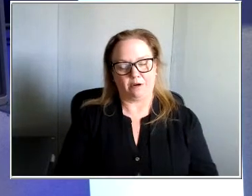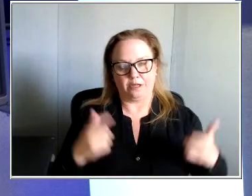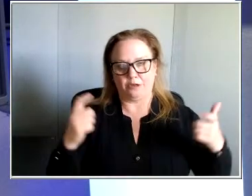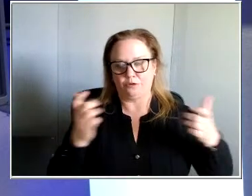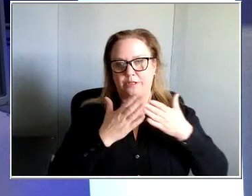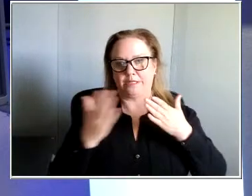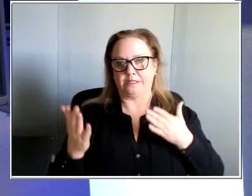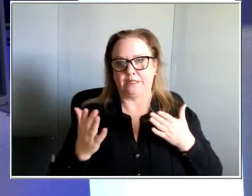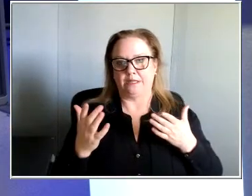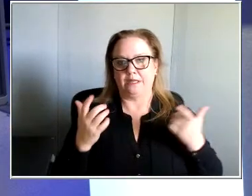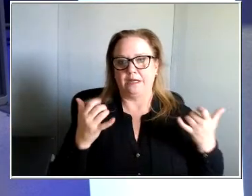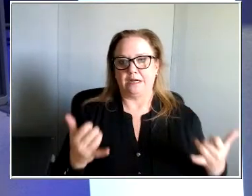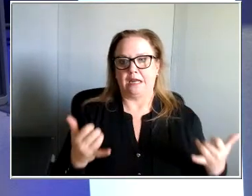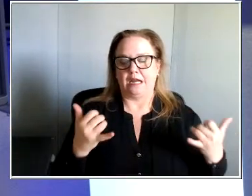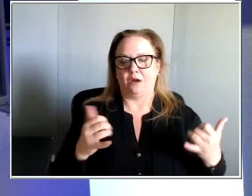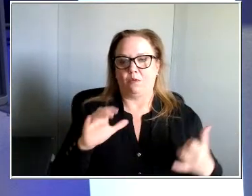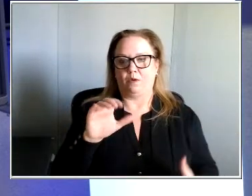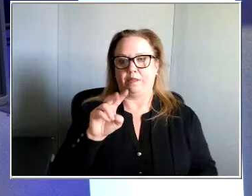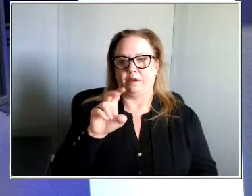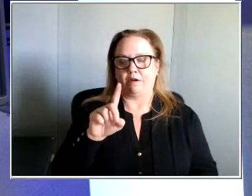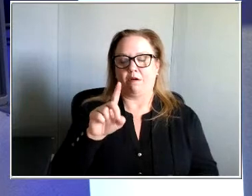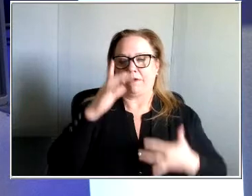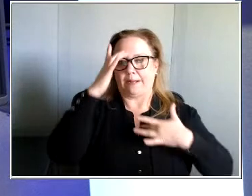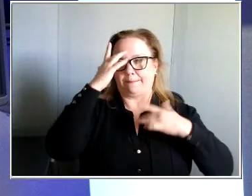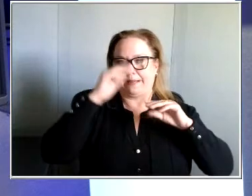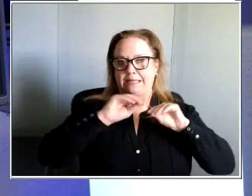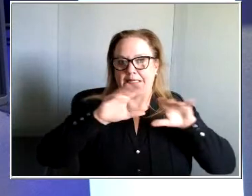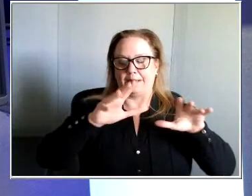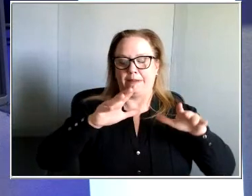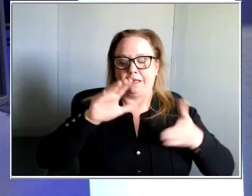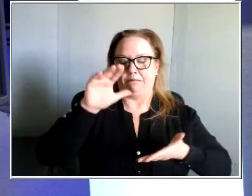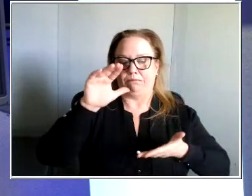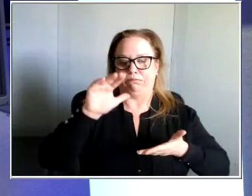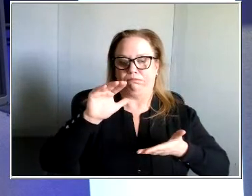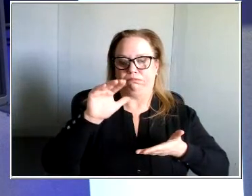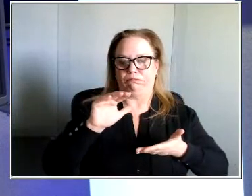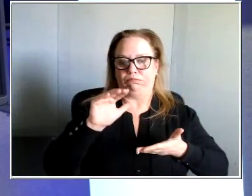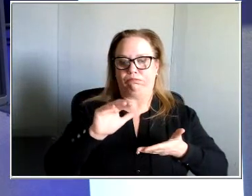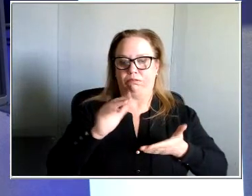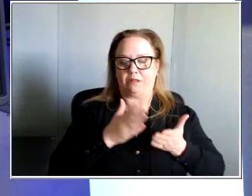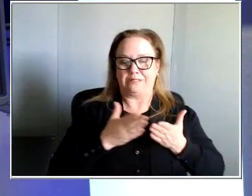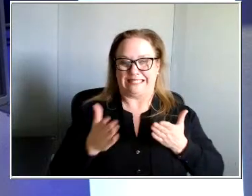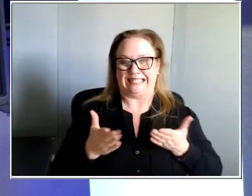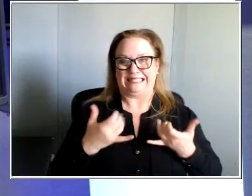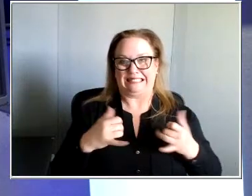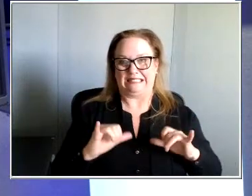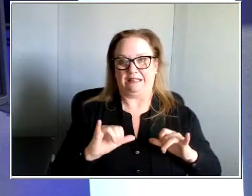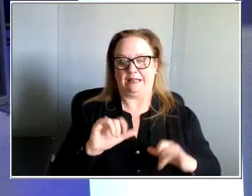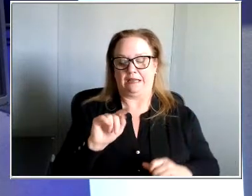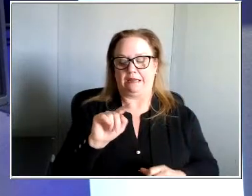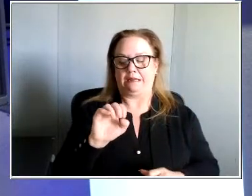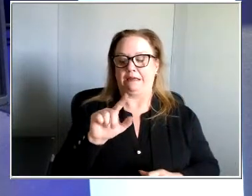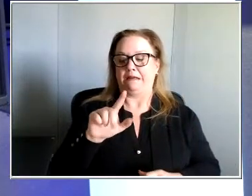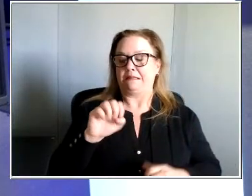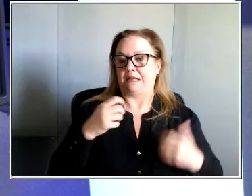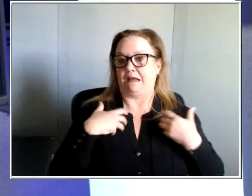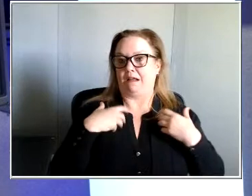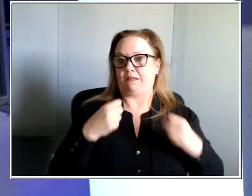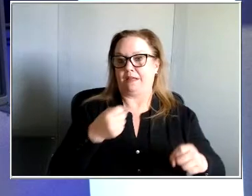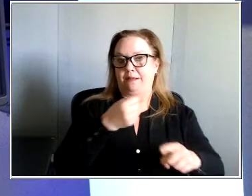now I think with COVID pandemic easing, but there are a few things left behind from COVID, like telehealth. Impact to Turning